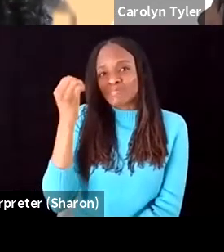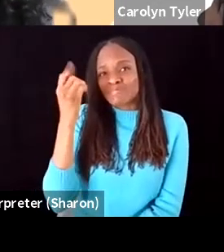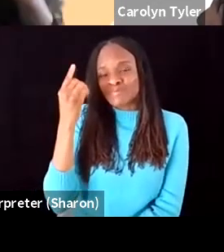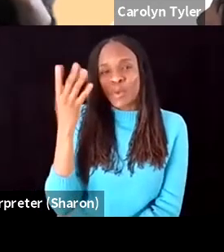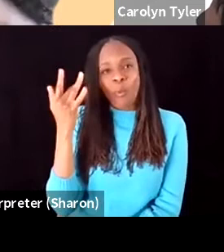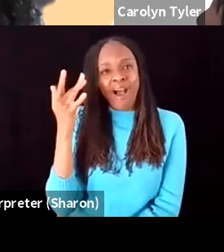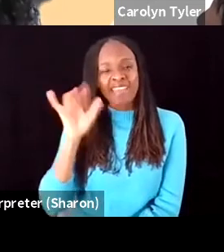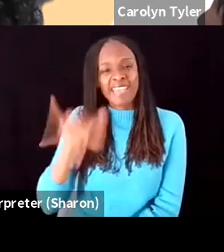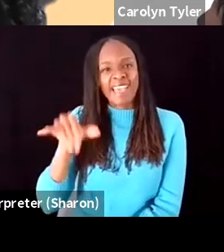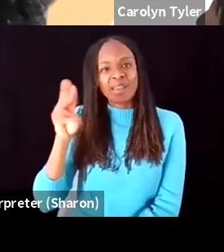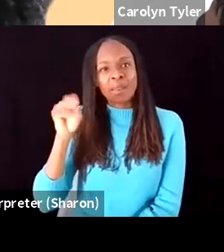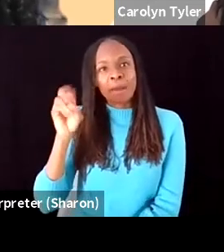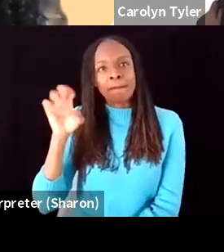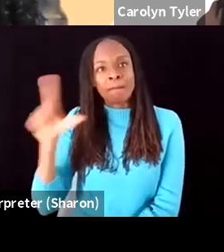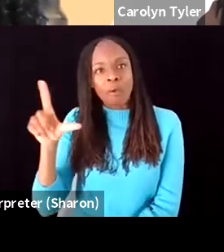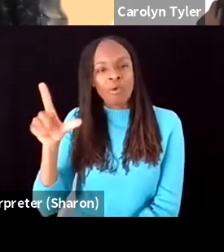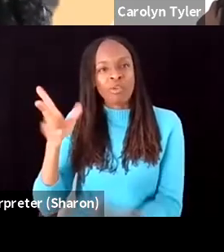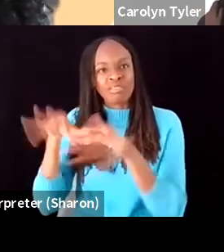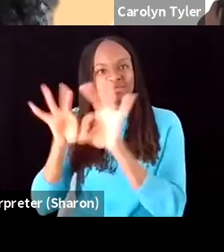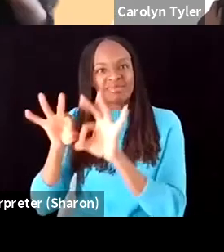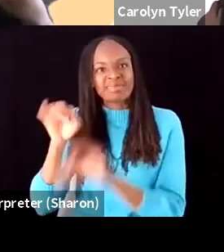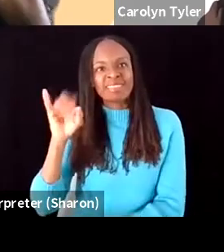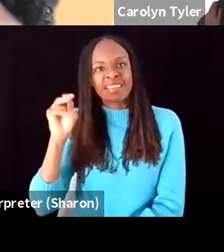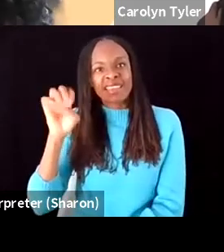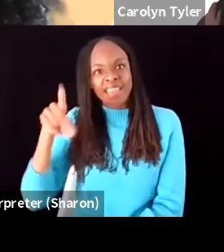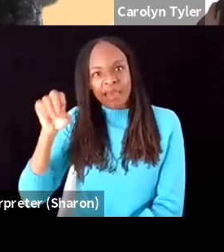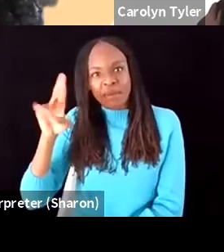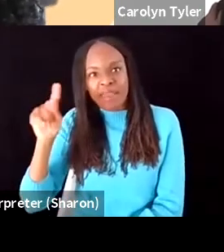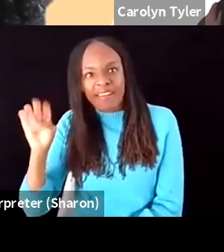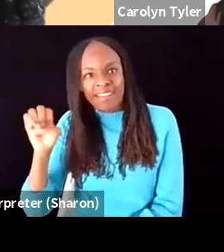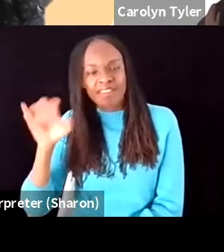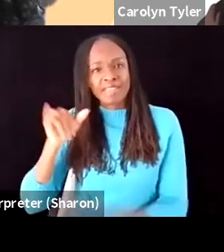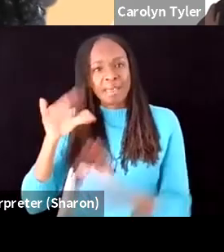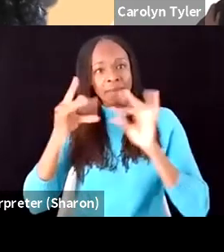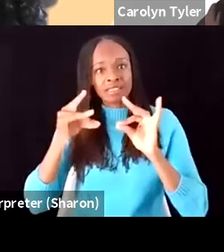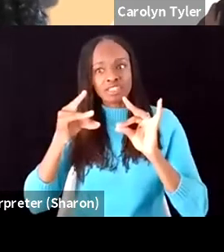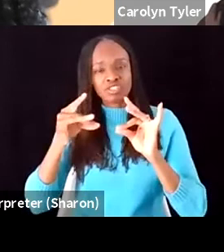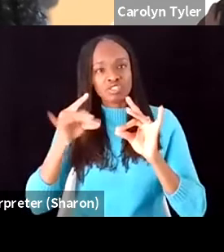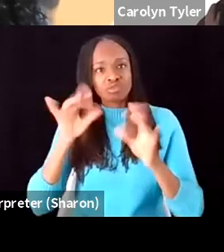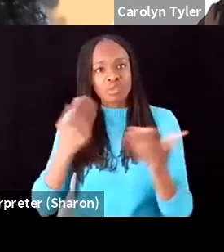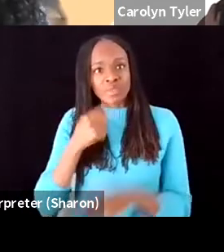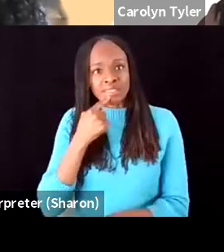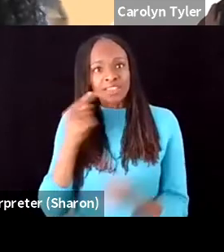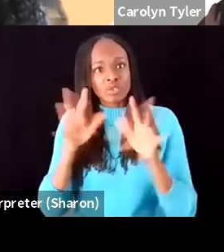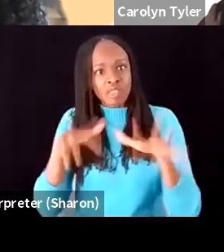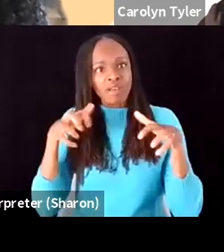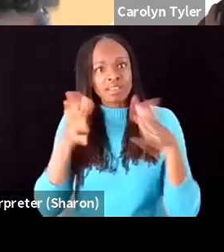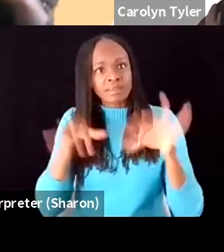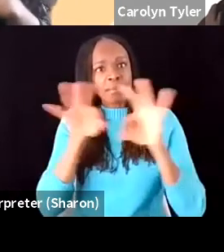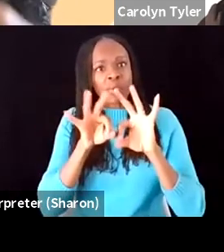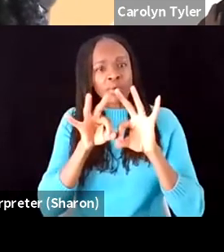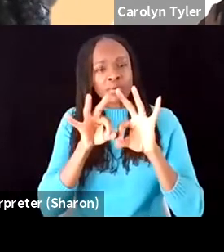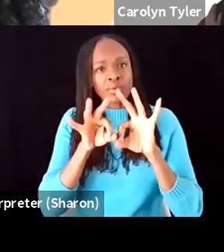imperative and like why a message to send to your audience that this is what we care about is so important. So, you